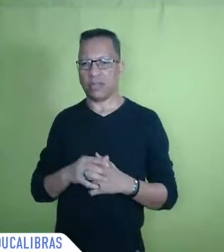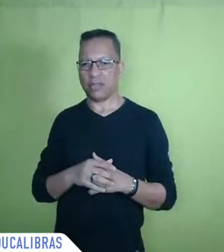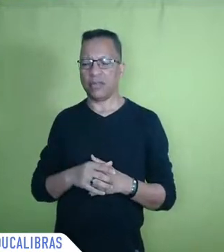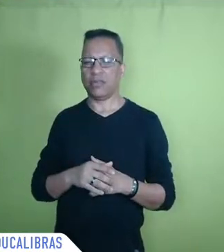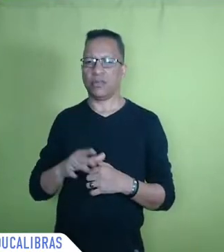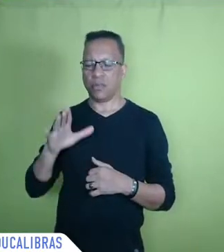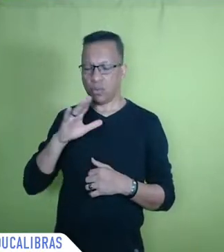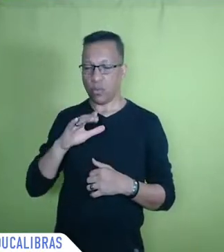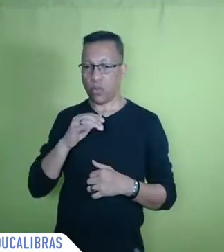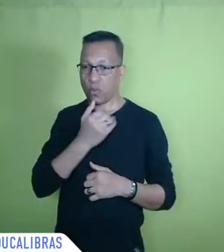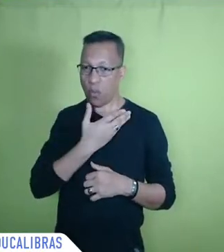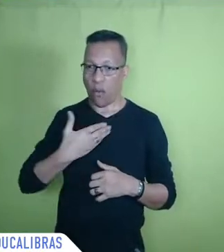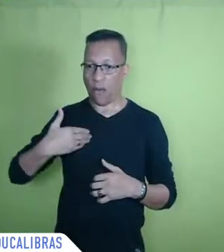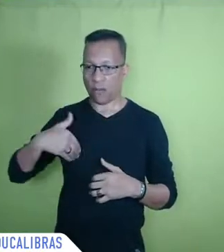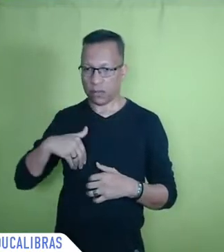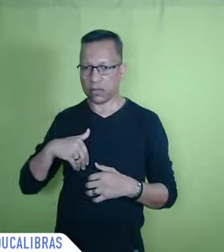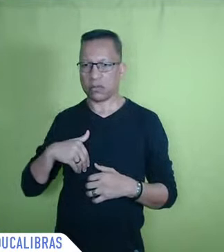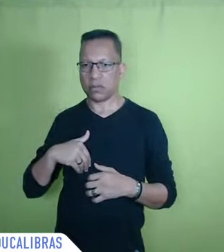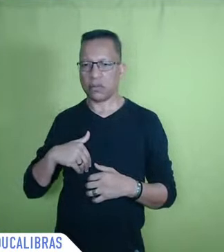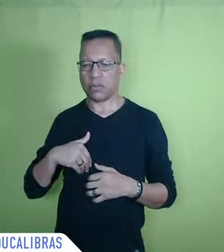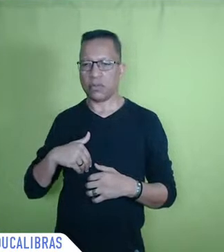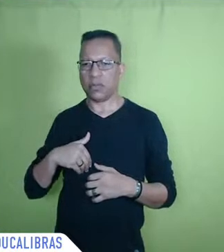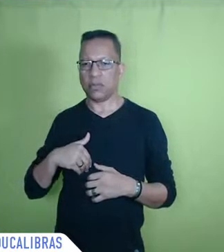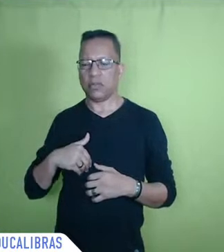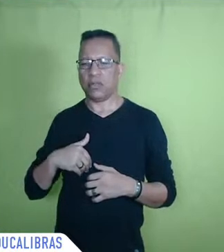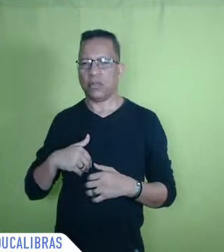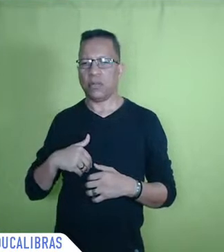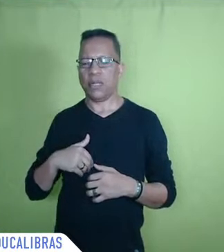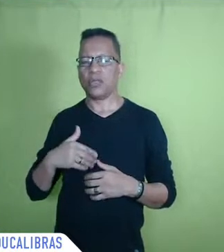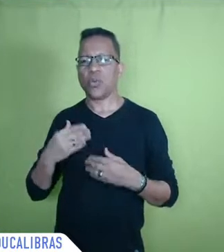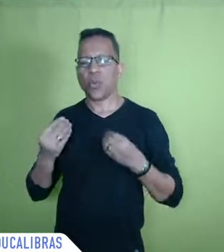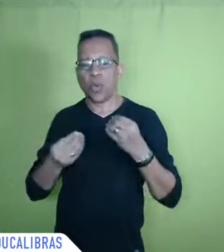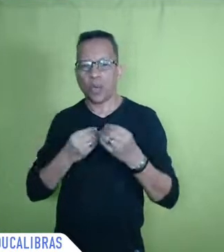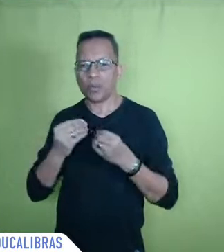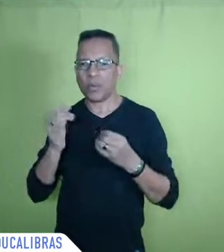clash between the federal government and the state governments.